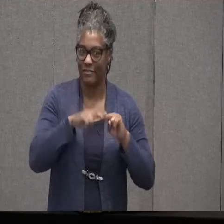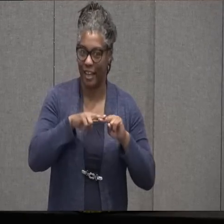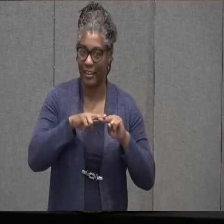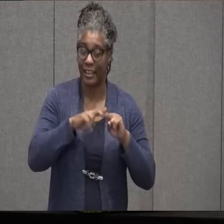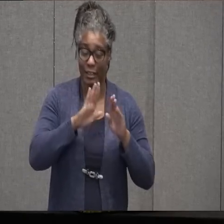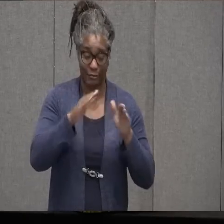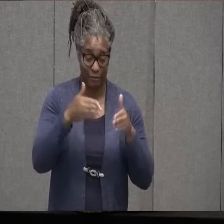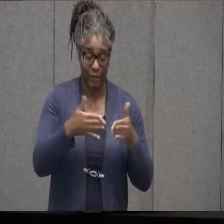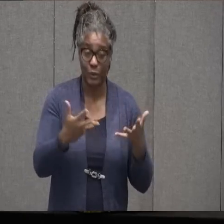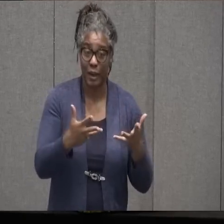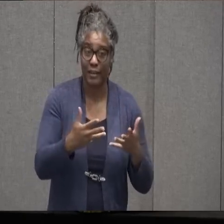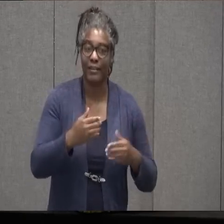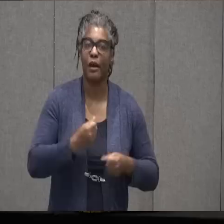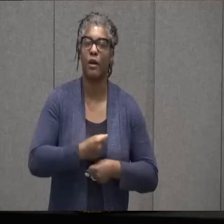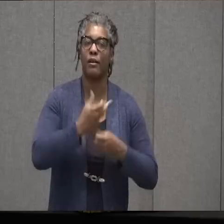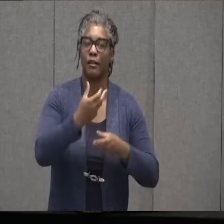very